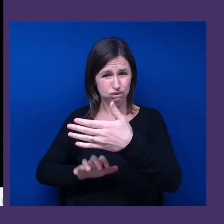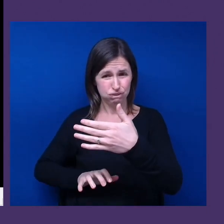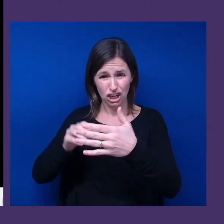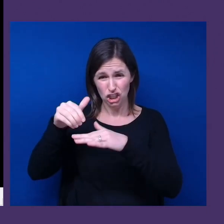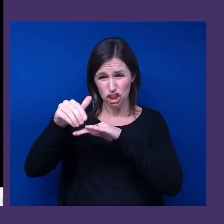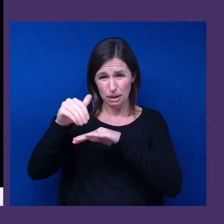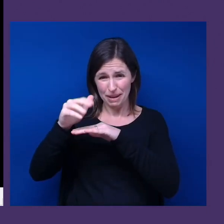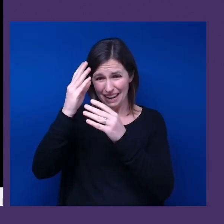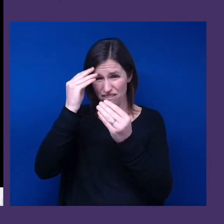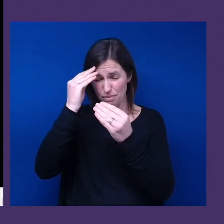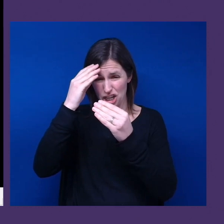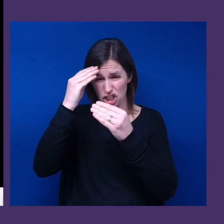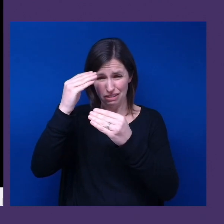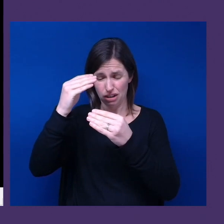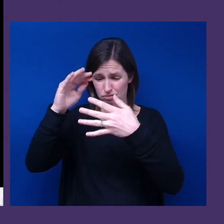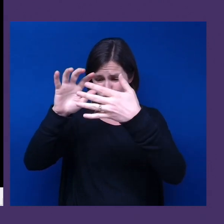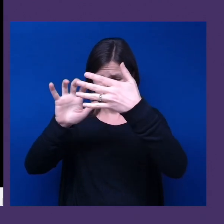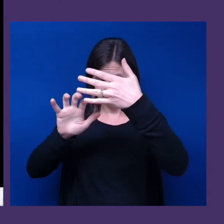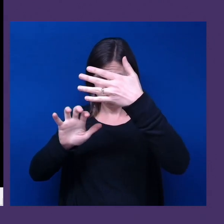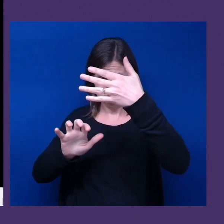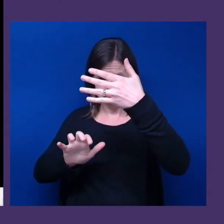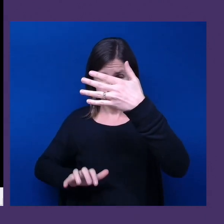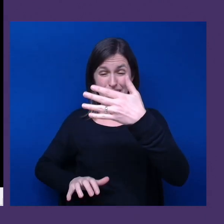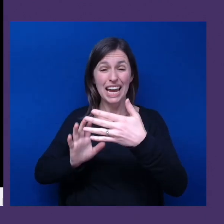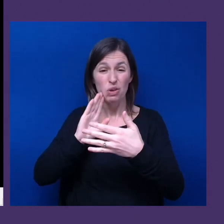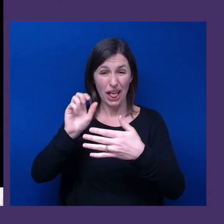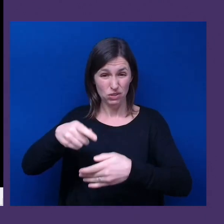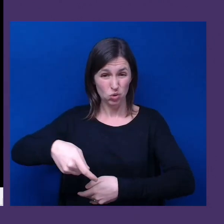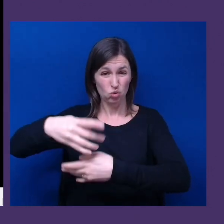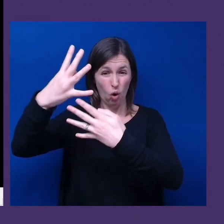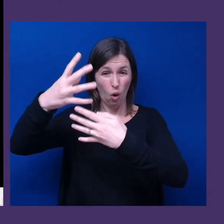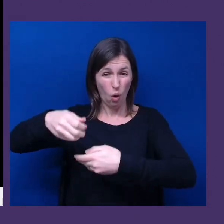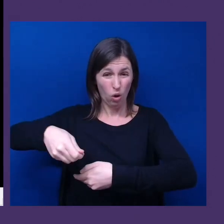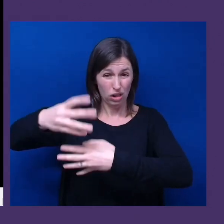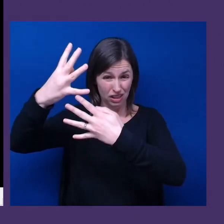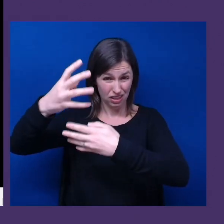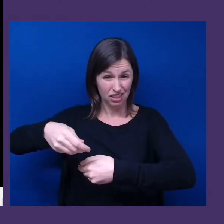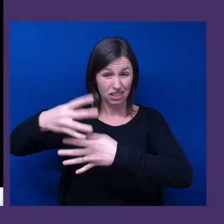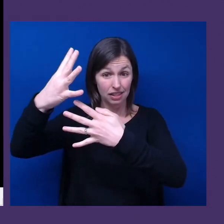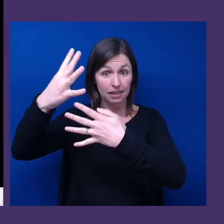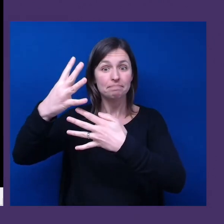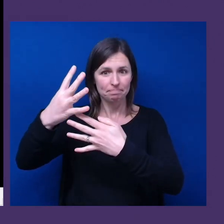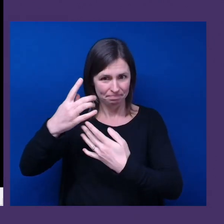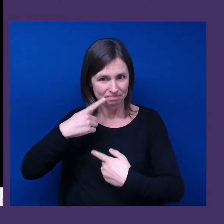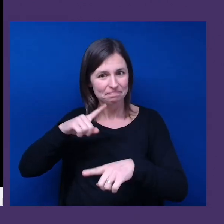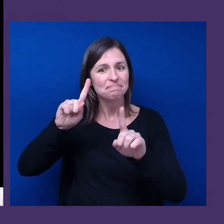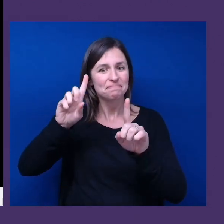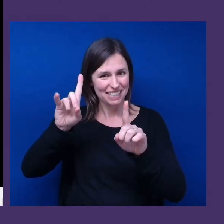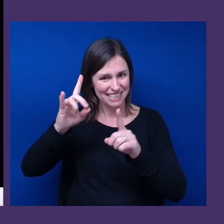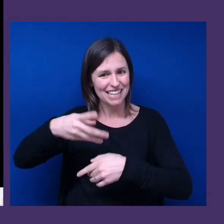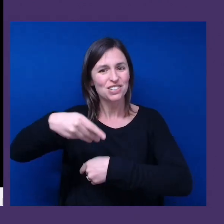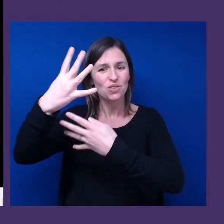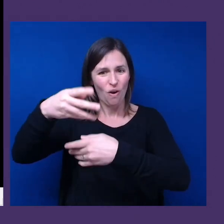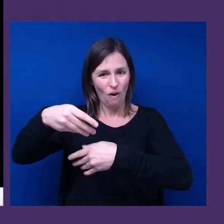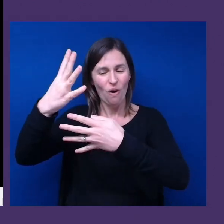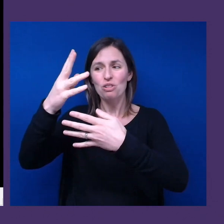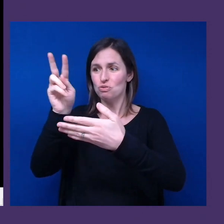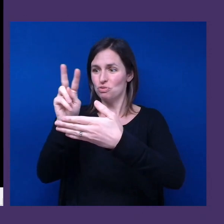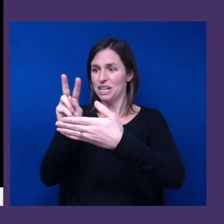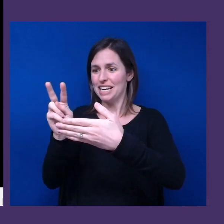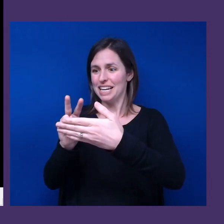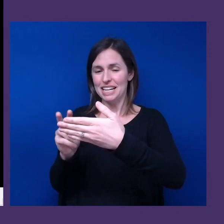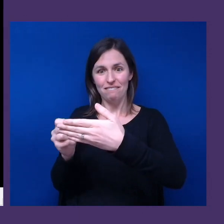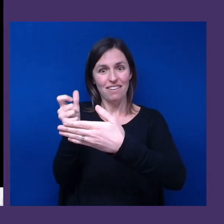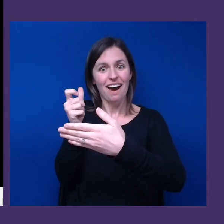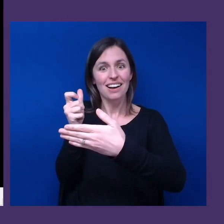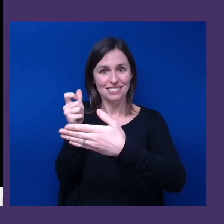bottom of the page, so it's going to have to scroll. And it does scroll, and it reads that pretty quickly.